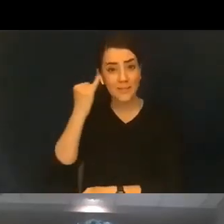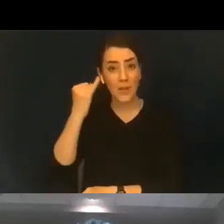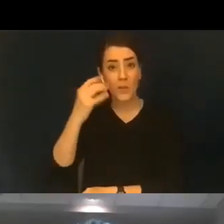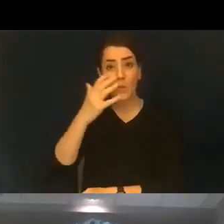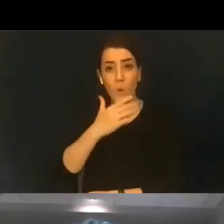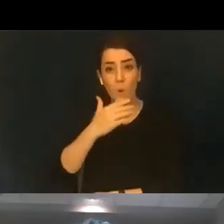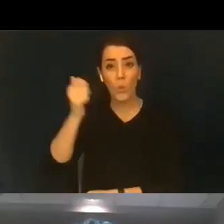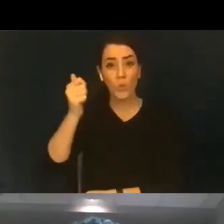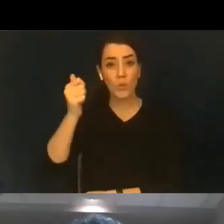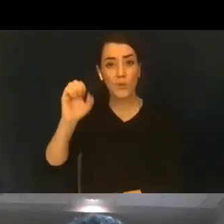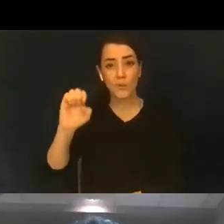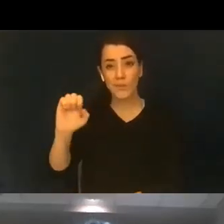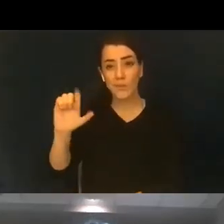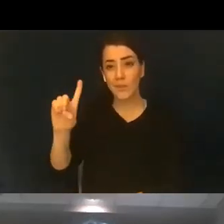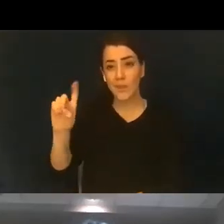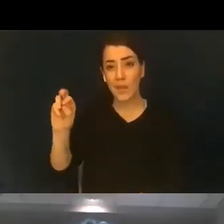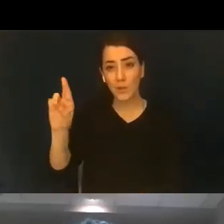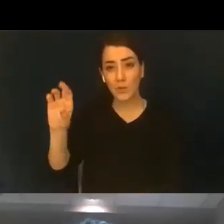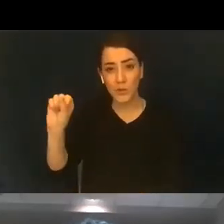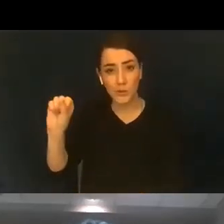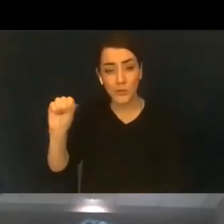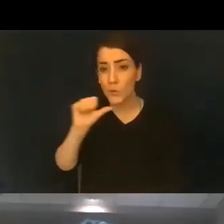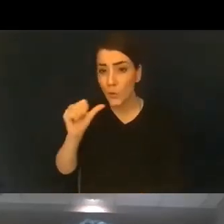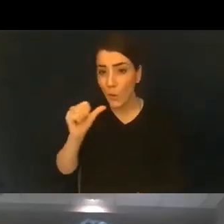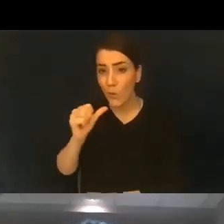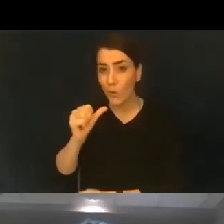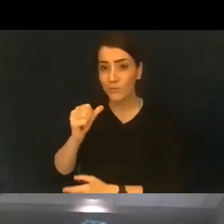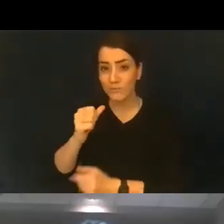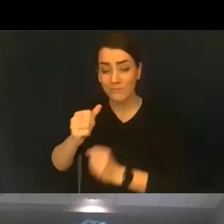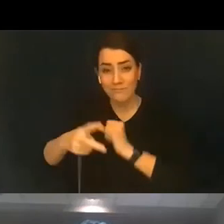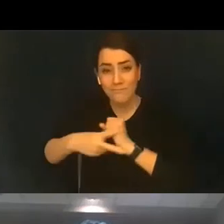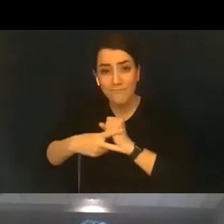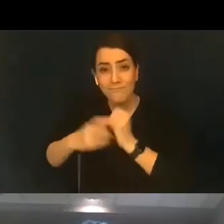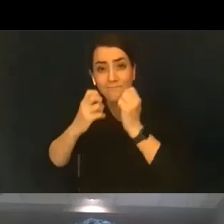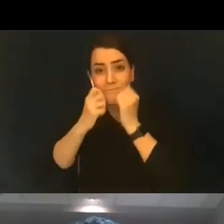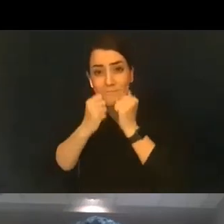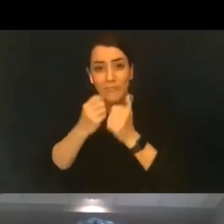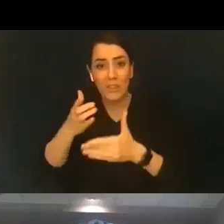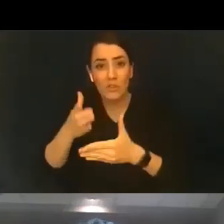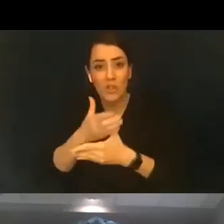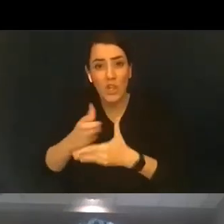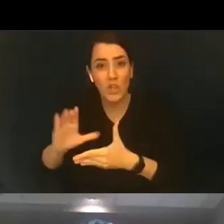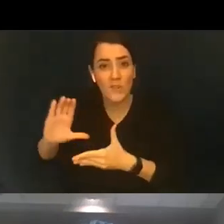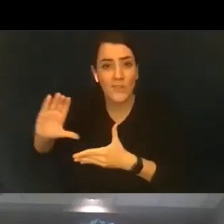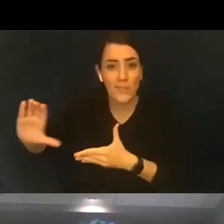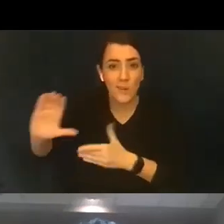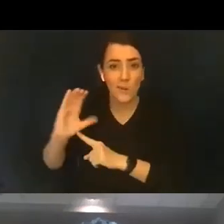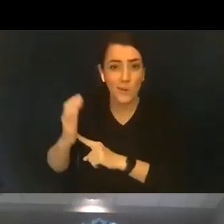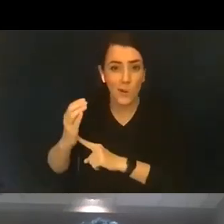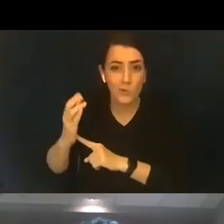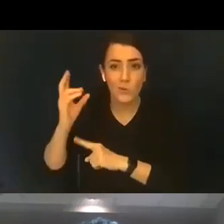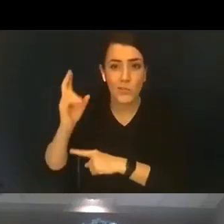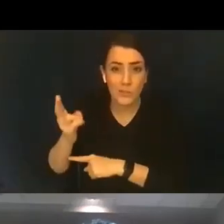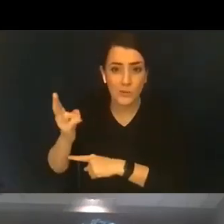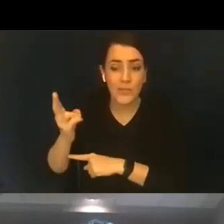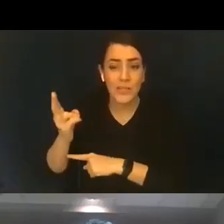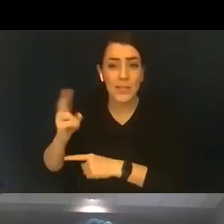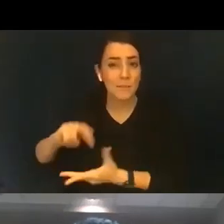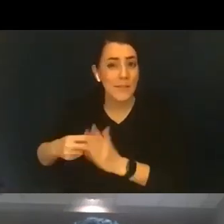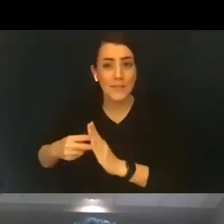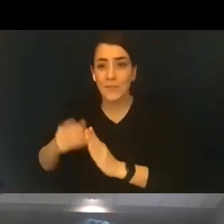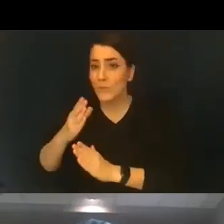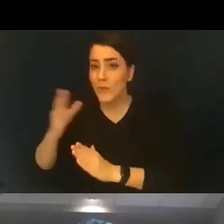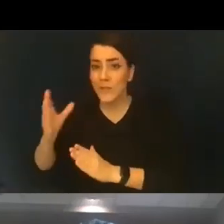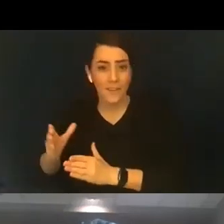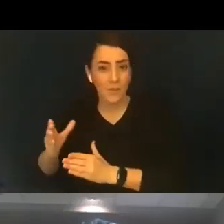generation fail to receive that, and the younger generation refuse to accept what happened as facts, as